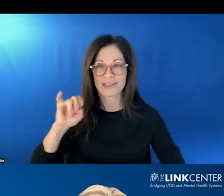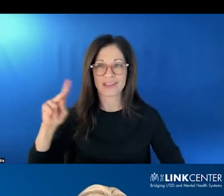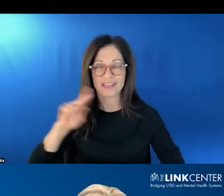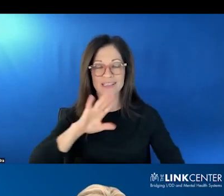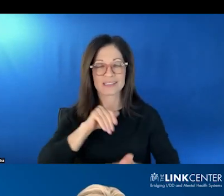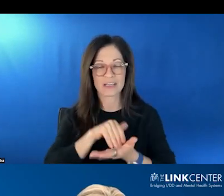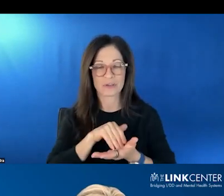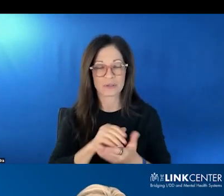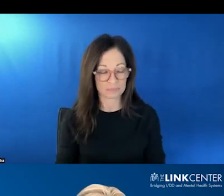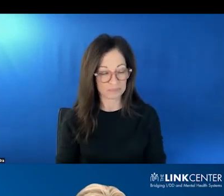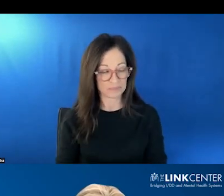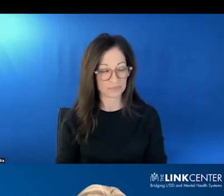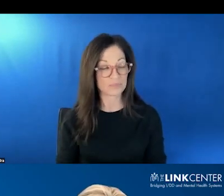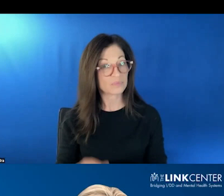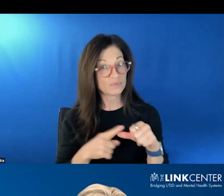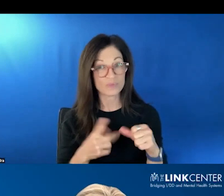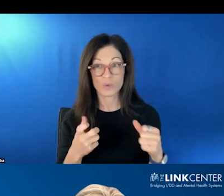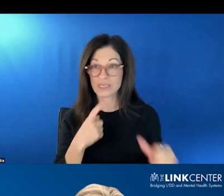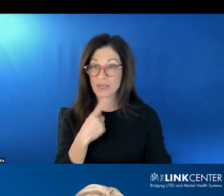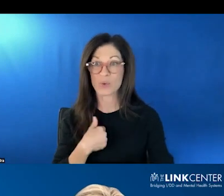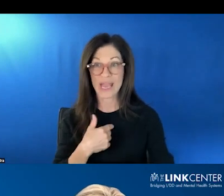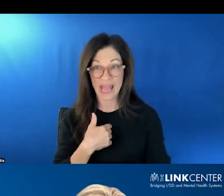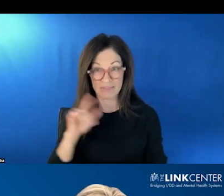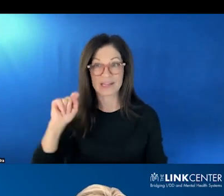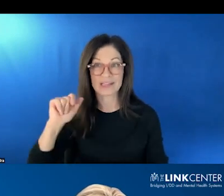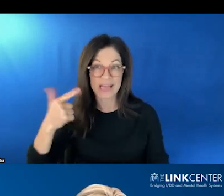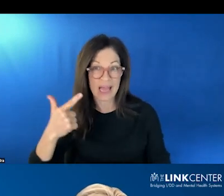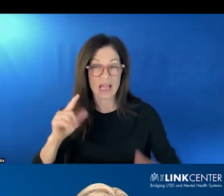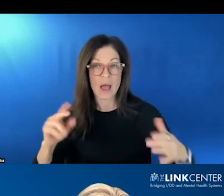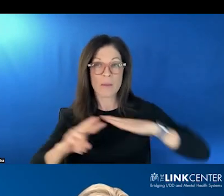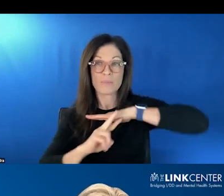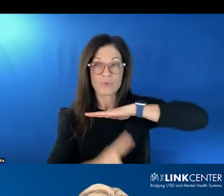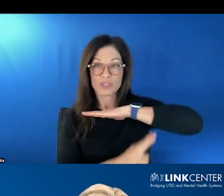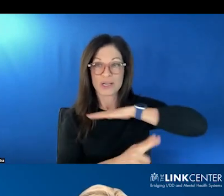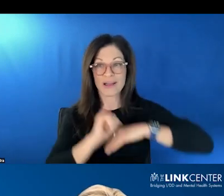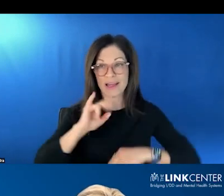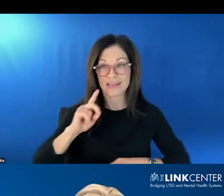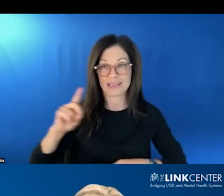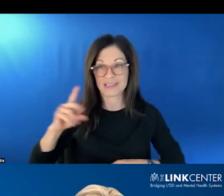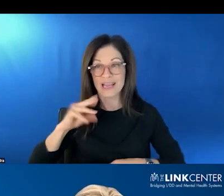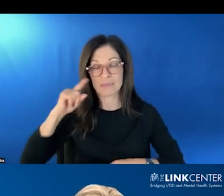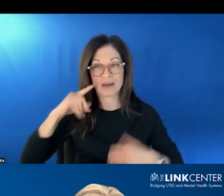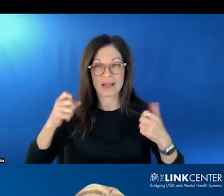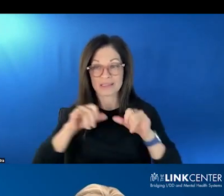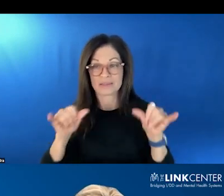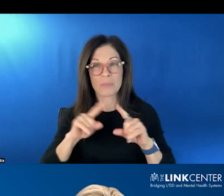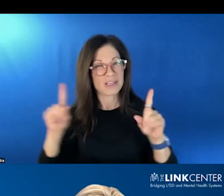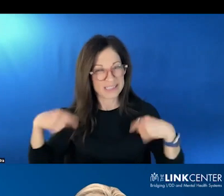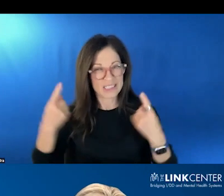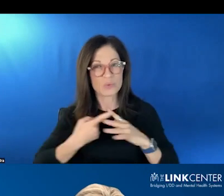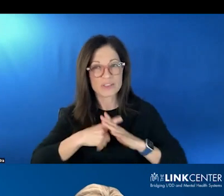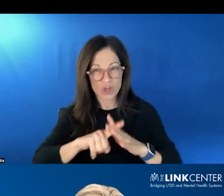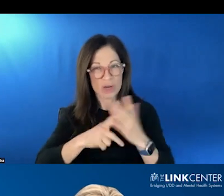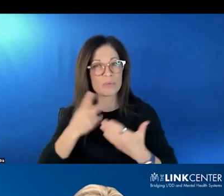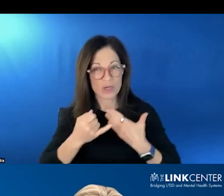want to start by saying we've got the tagline of bridging IDD and mental health systems, but really since the inception of the project, we've come to realize